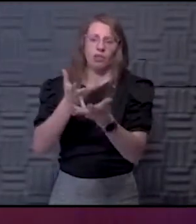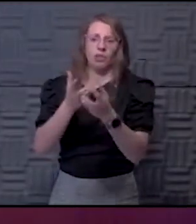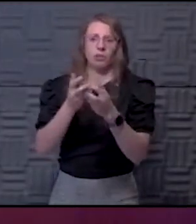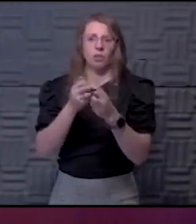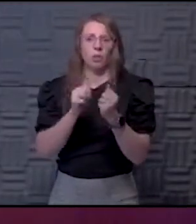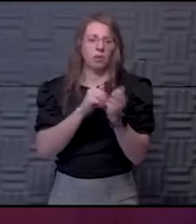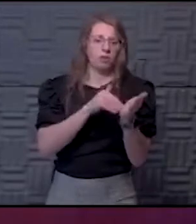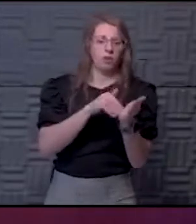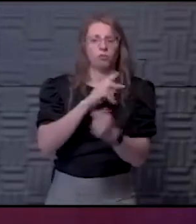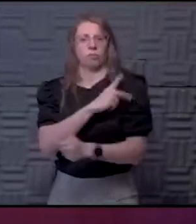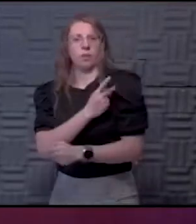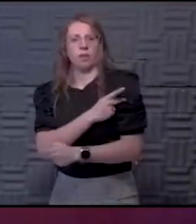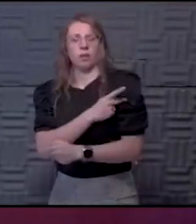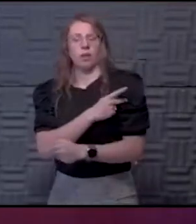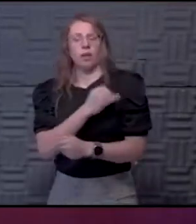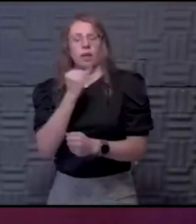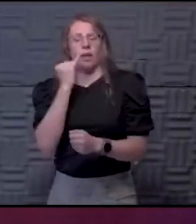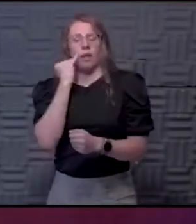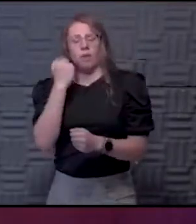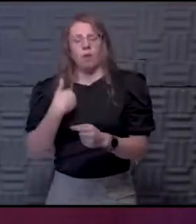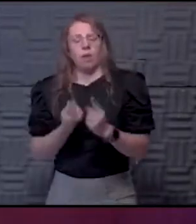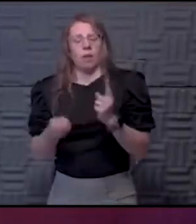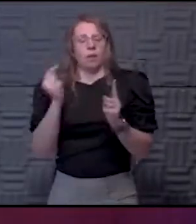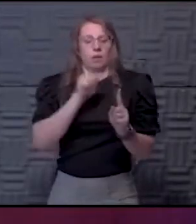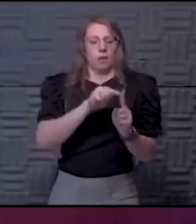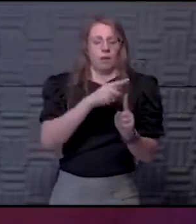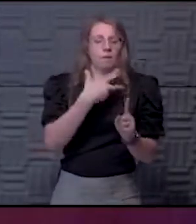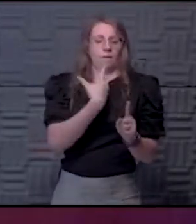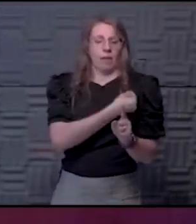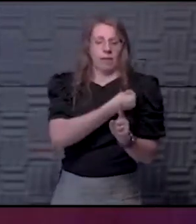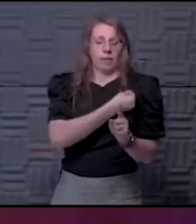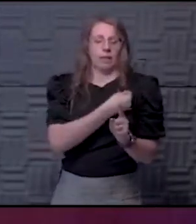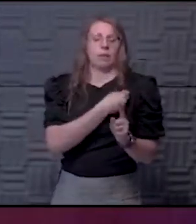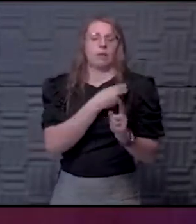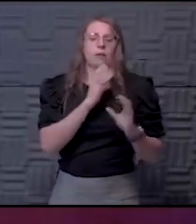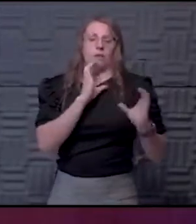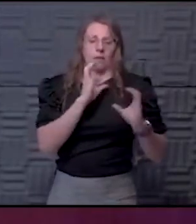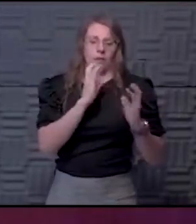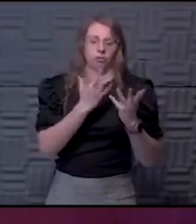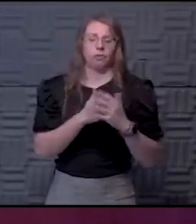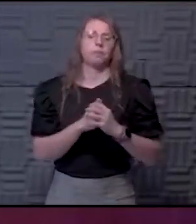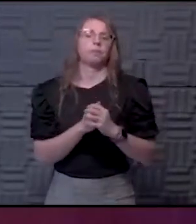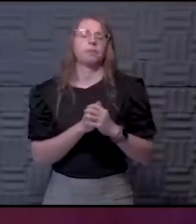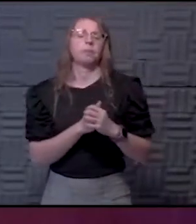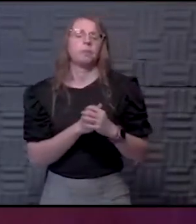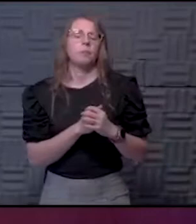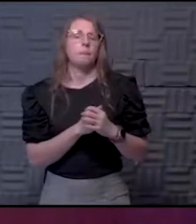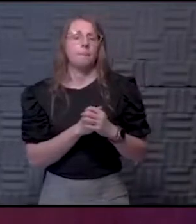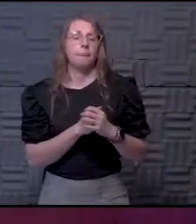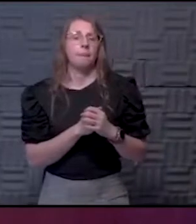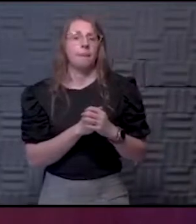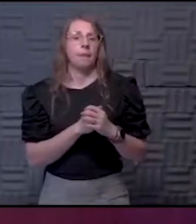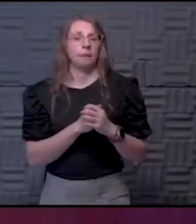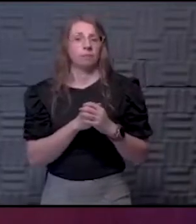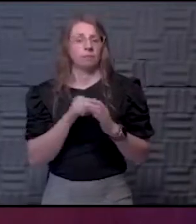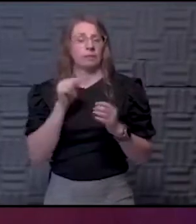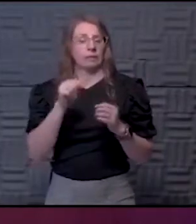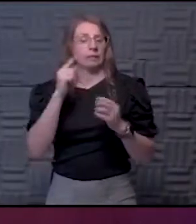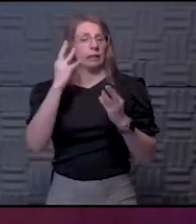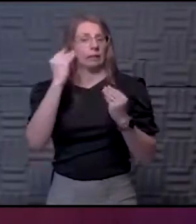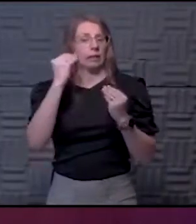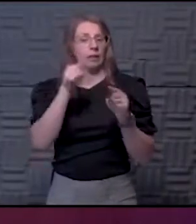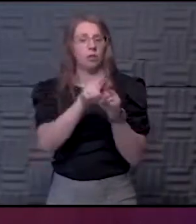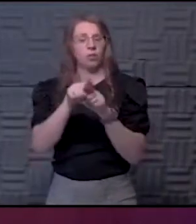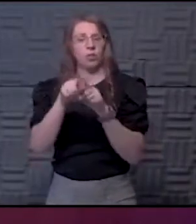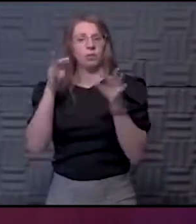If we pivot that a little bit back to the vaccine conversation, does this thinking and decision-making,